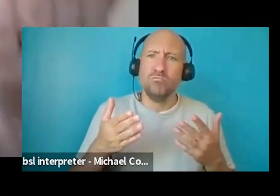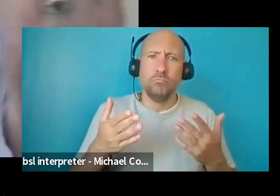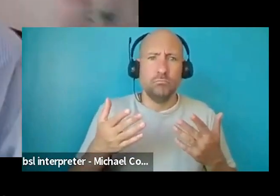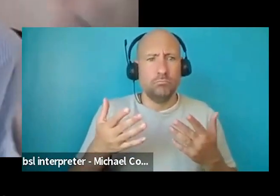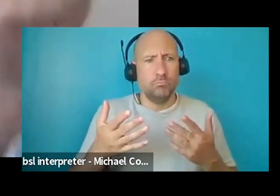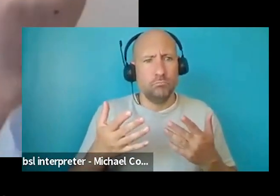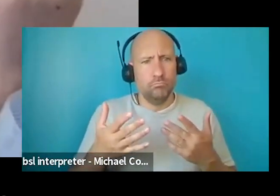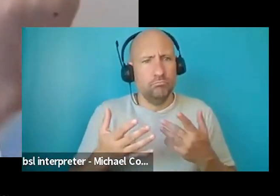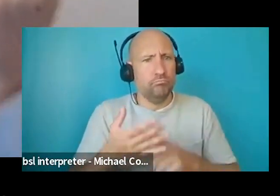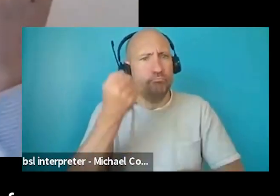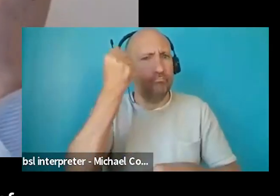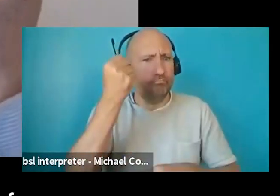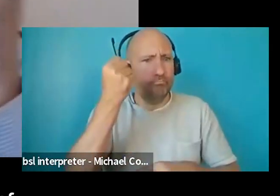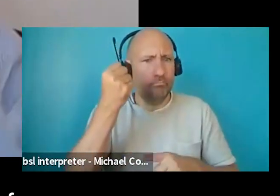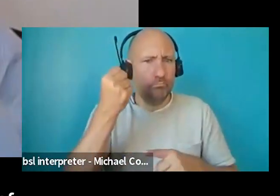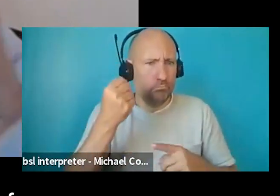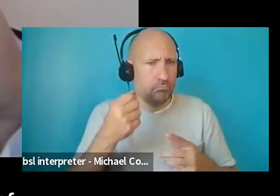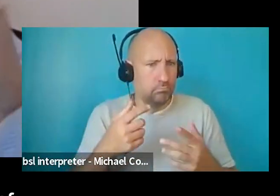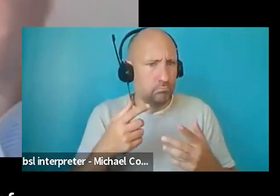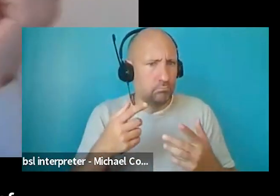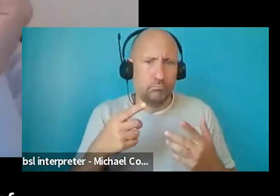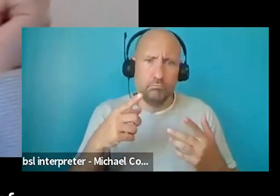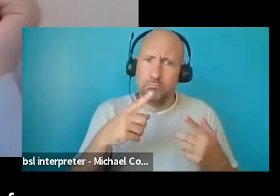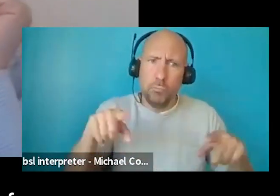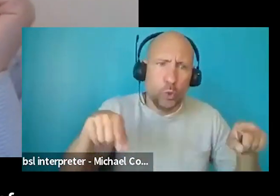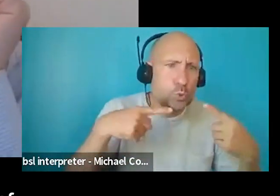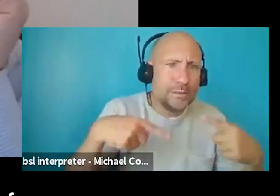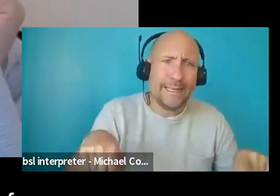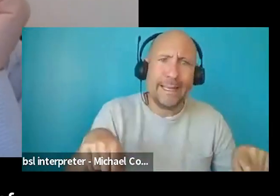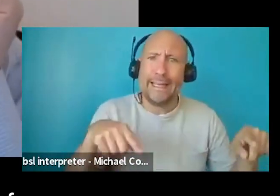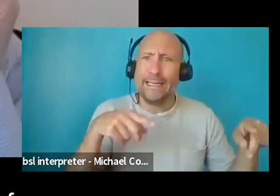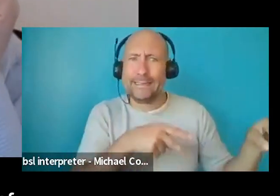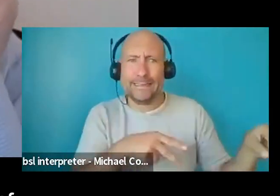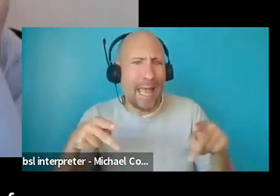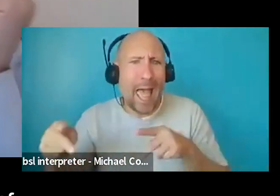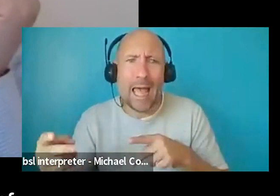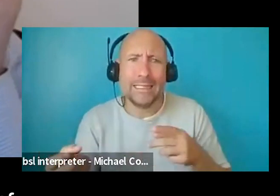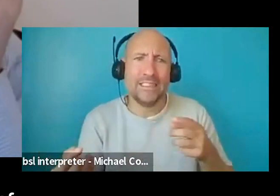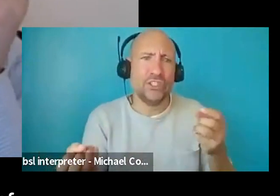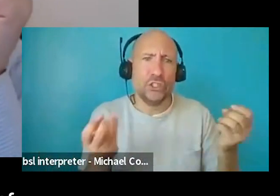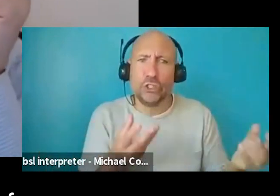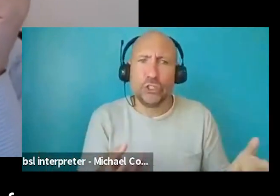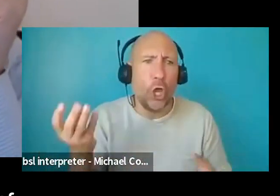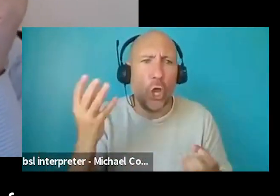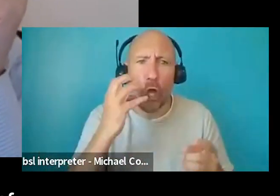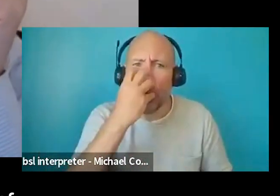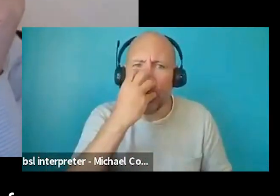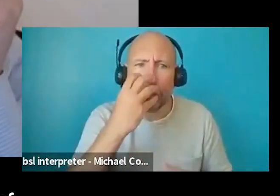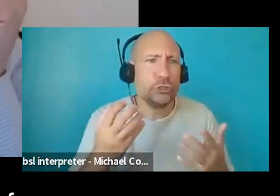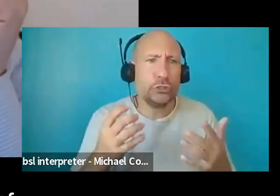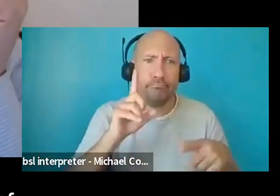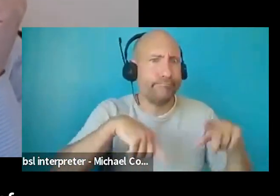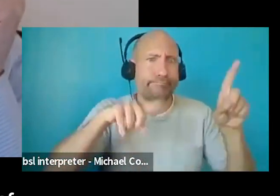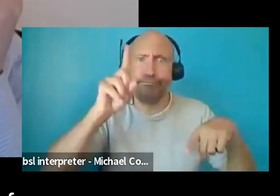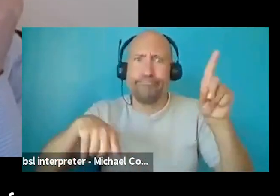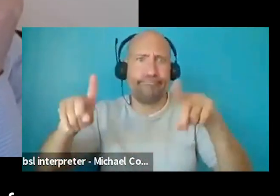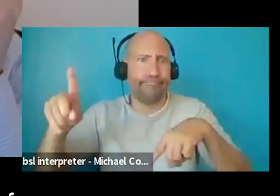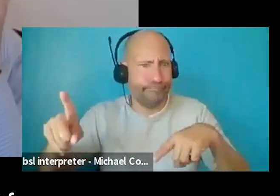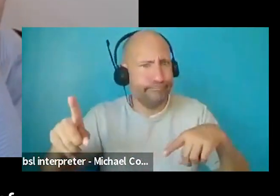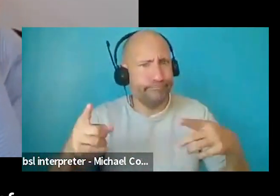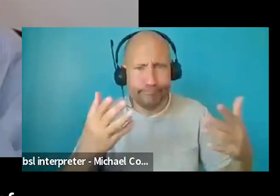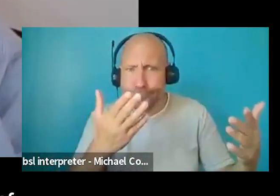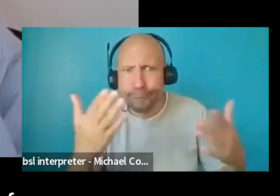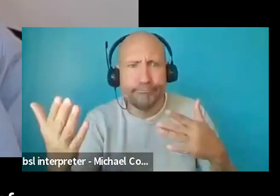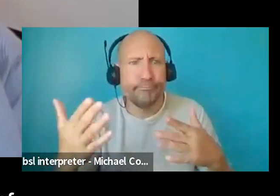accomplish in theater, music, dance, and circus, and multidisciplinarity, a number of inclusion and